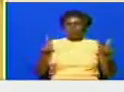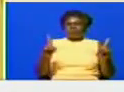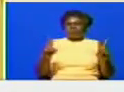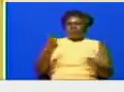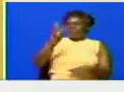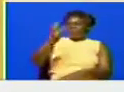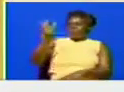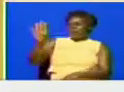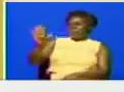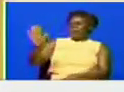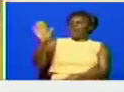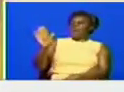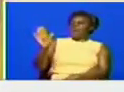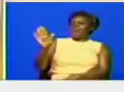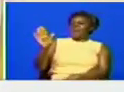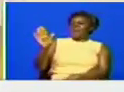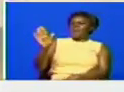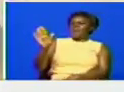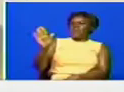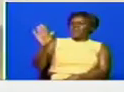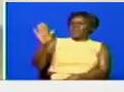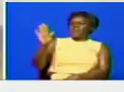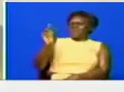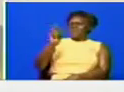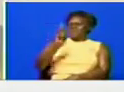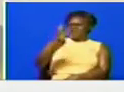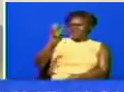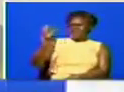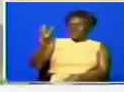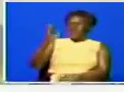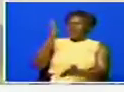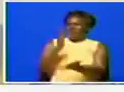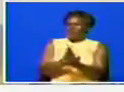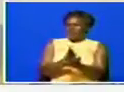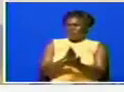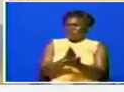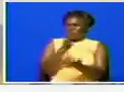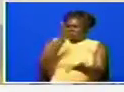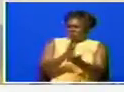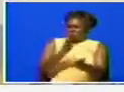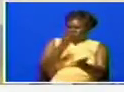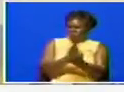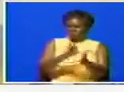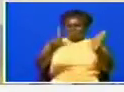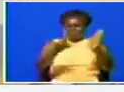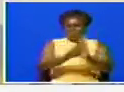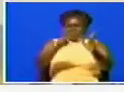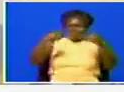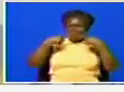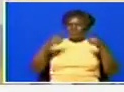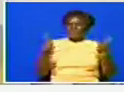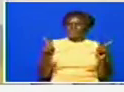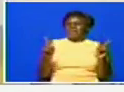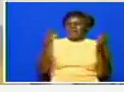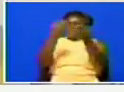their database. The data which confirms the authentic and legitimate results